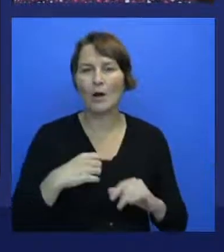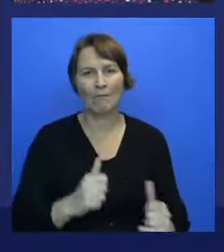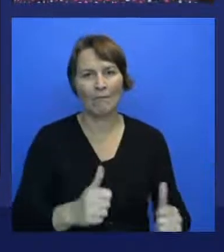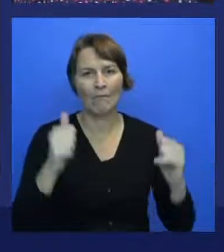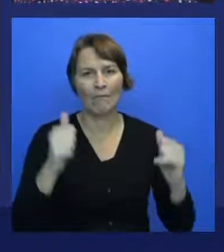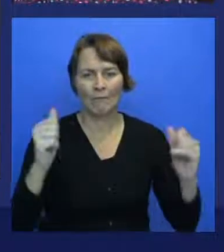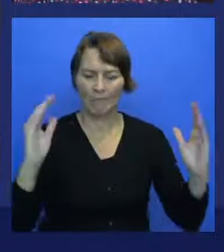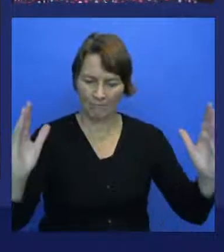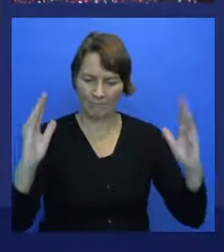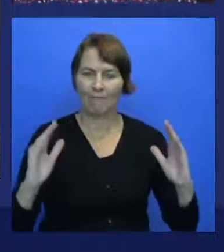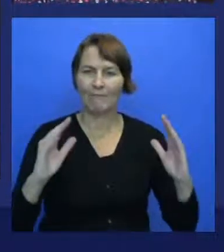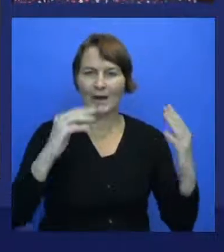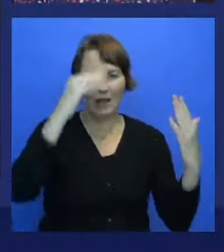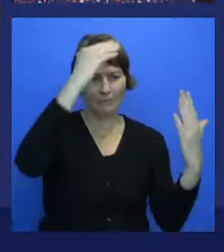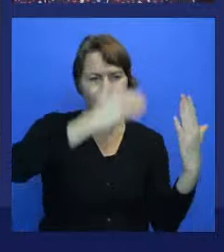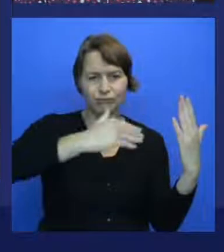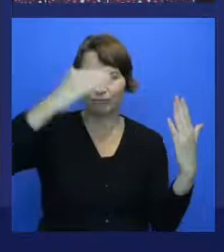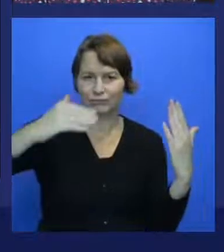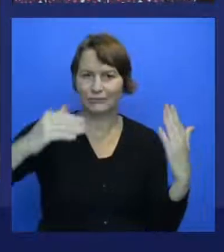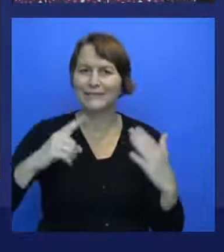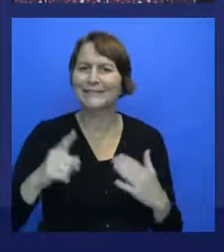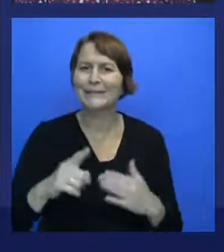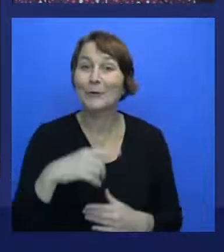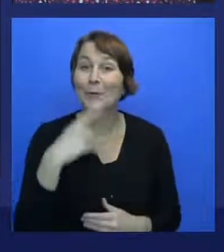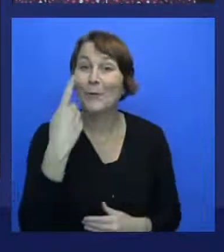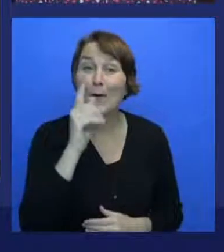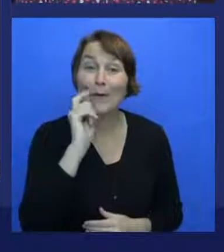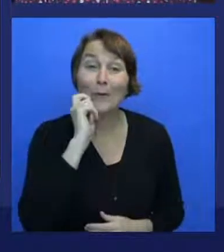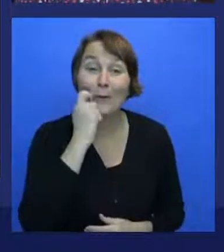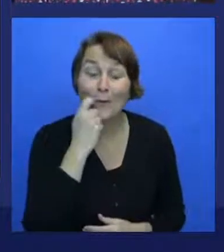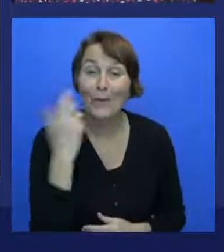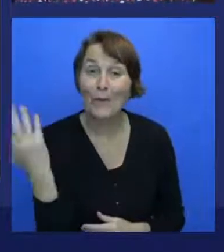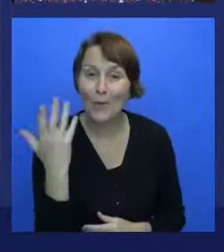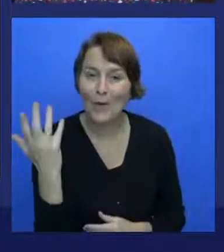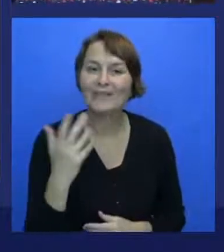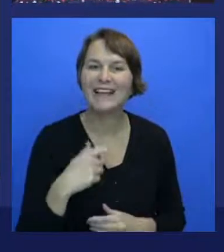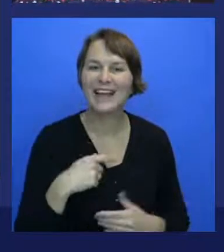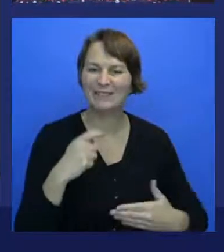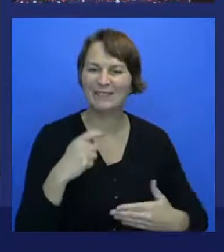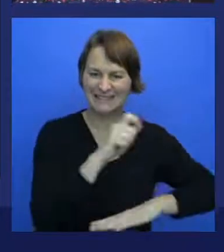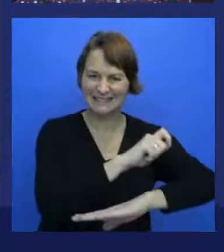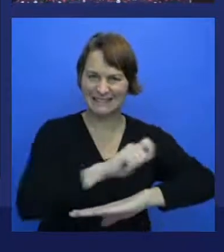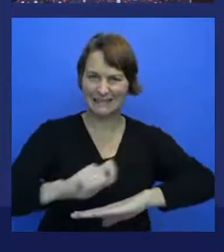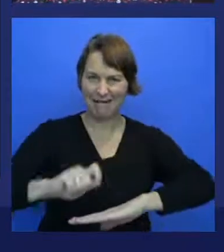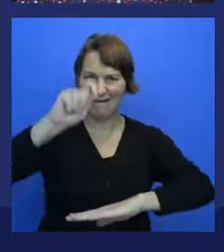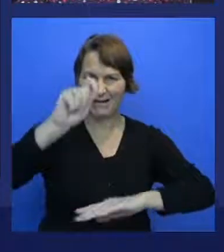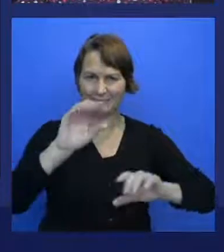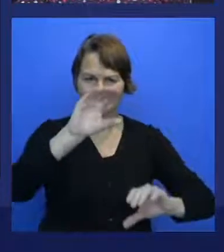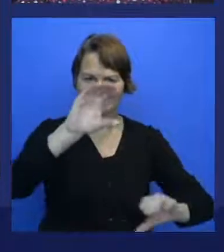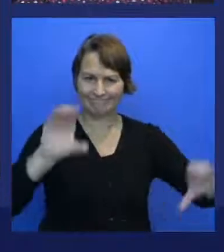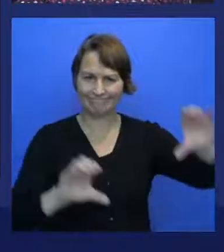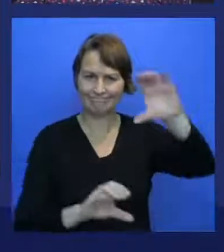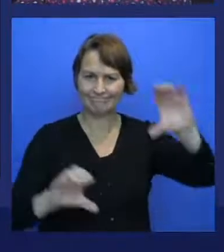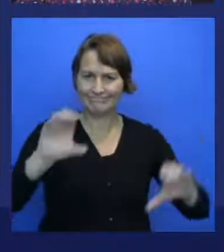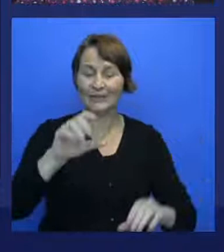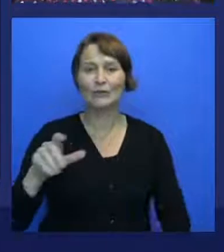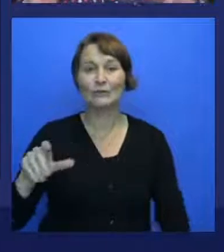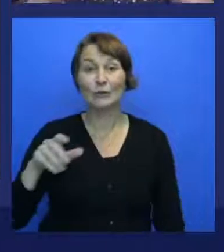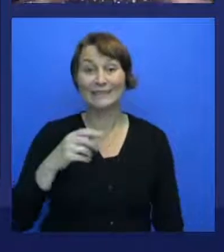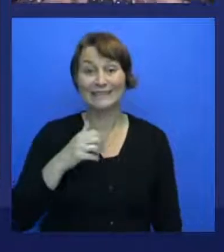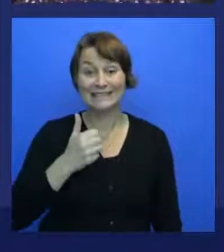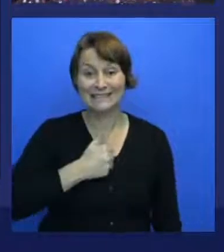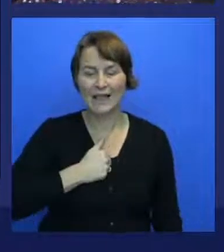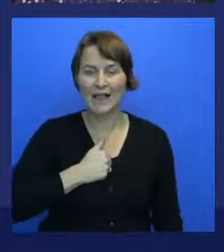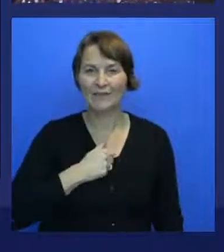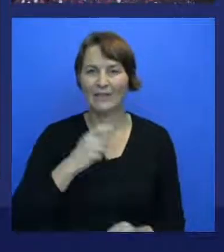One of the cool things is this thing called the Designer. And what's cool about it is you can actually draw out